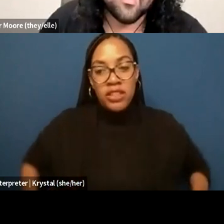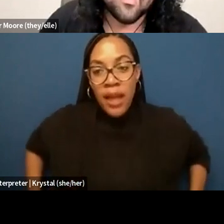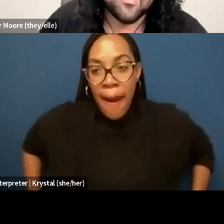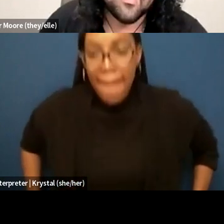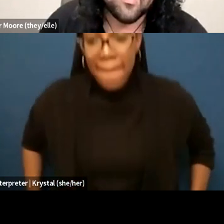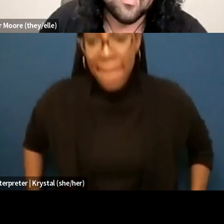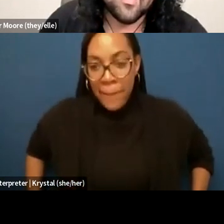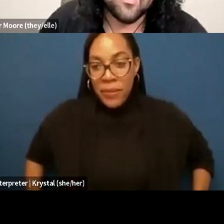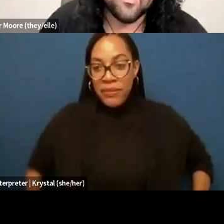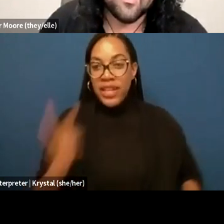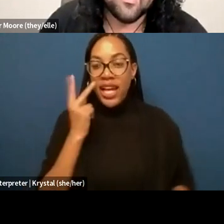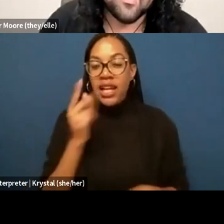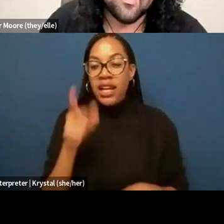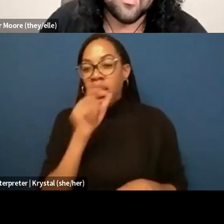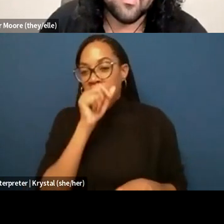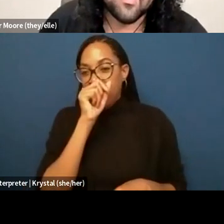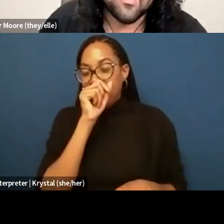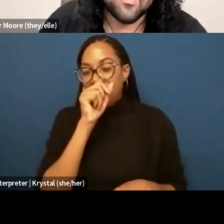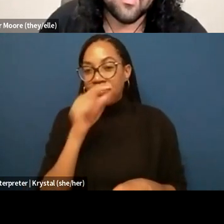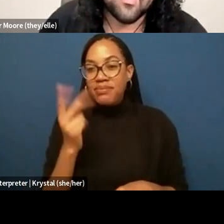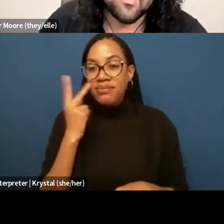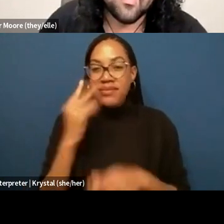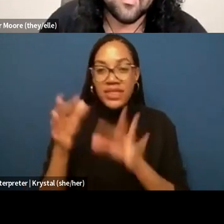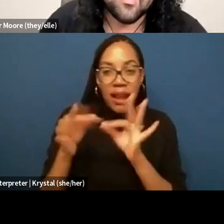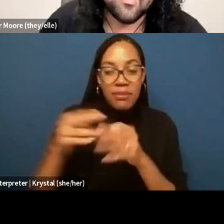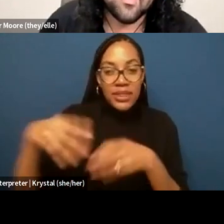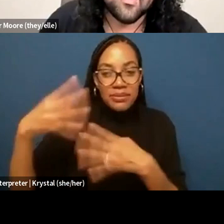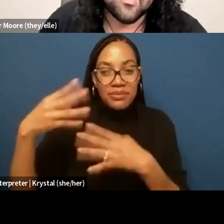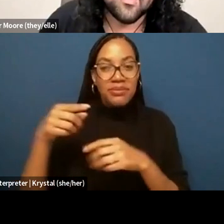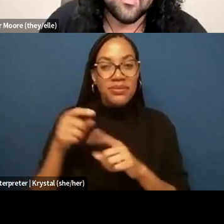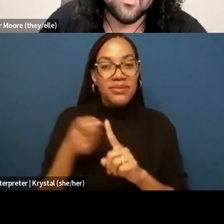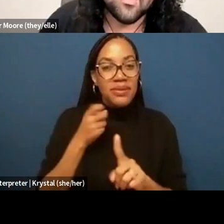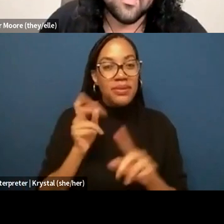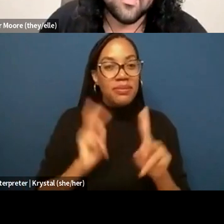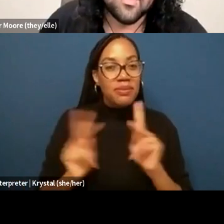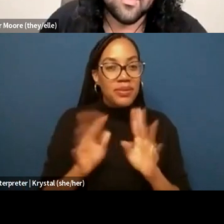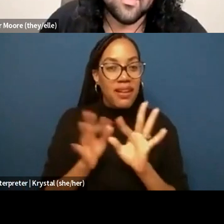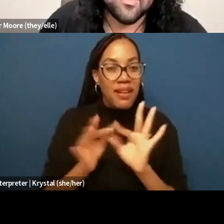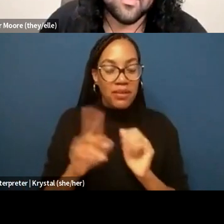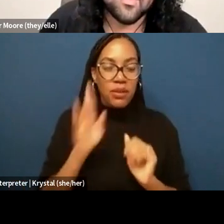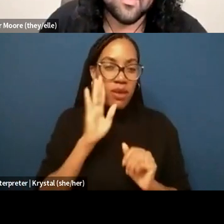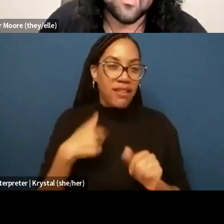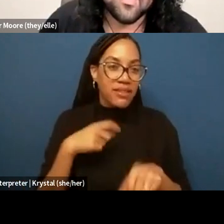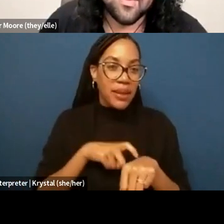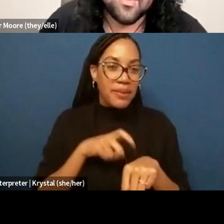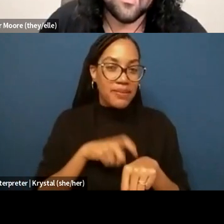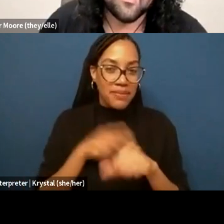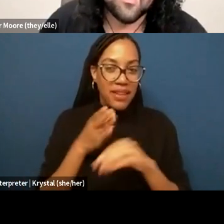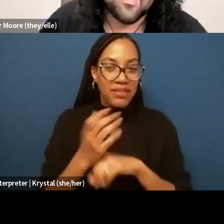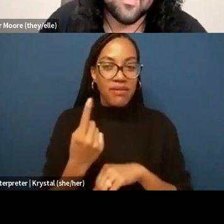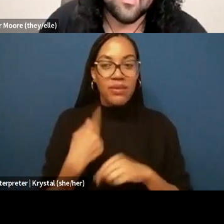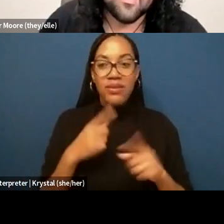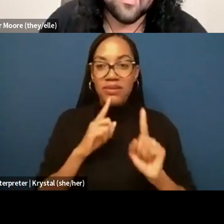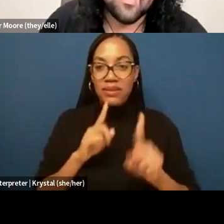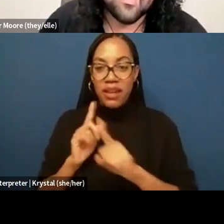and from people's reactions that there's so much that folks want to say, and we will have time after everyone has had a chance to respond to